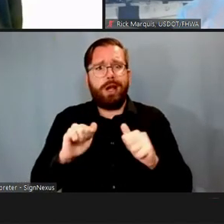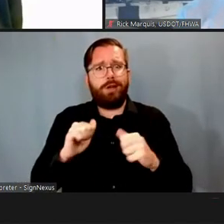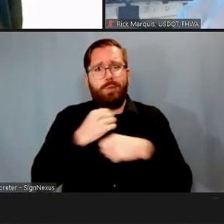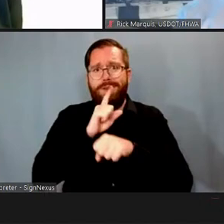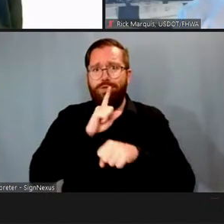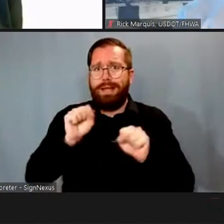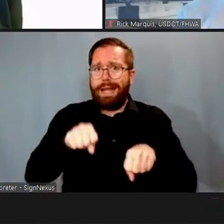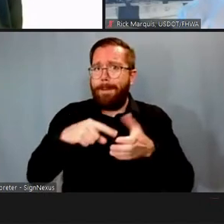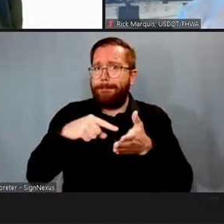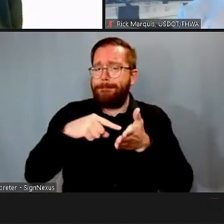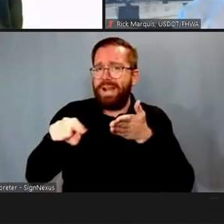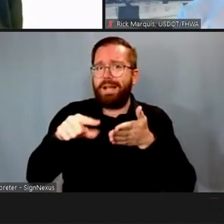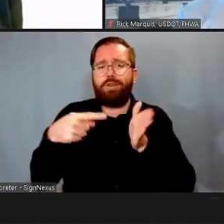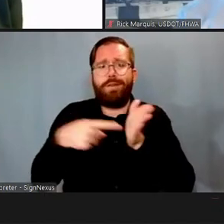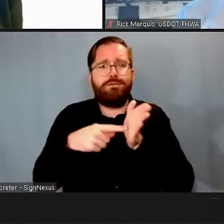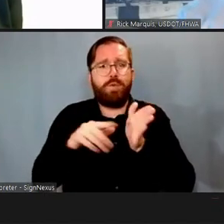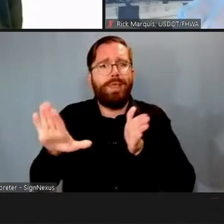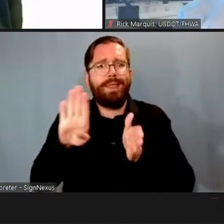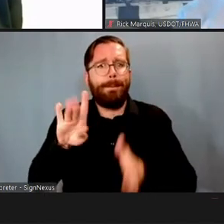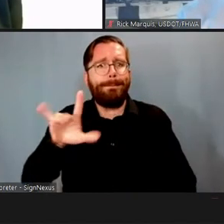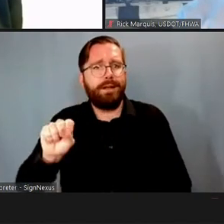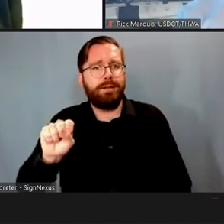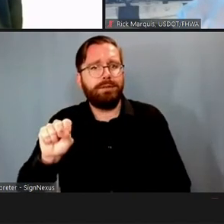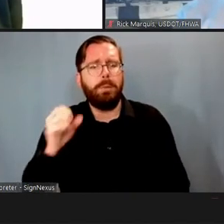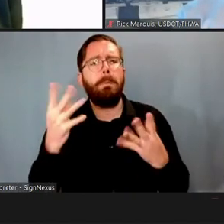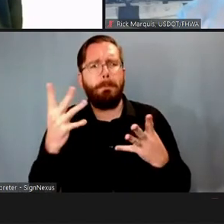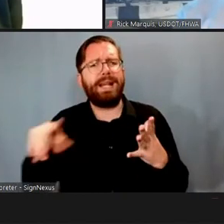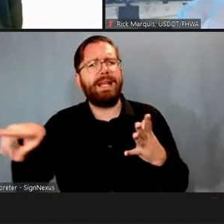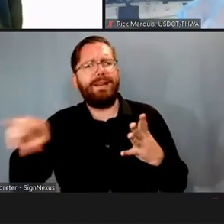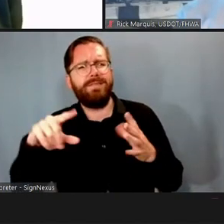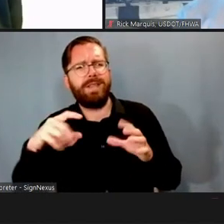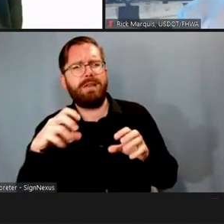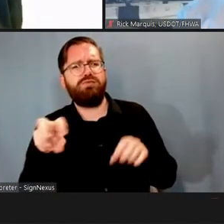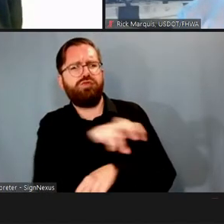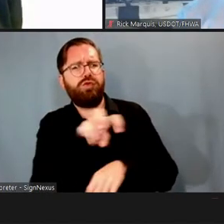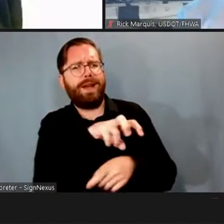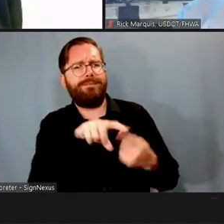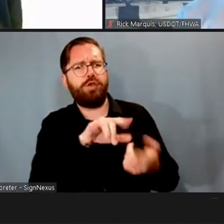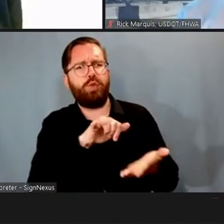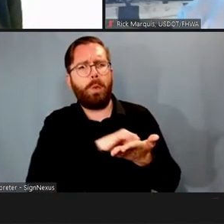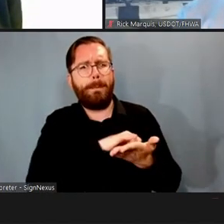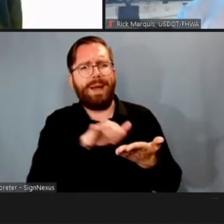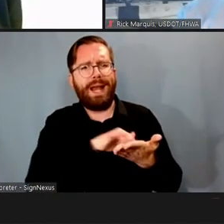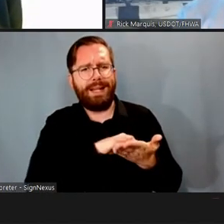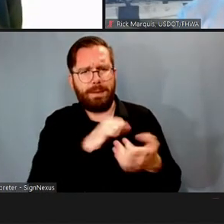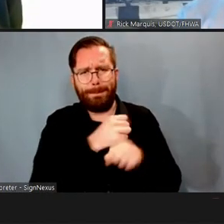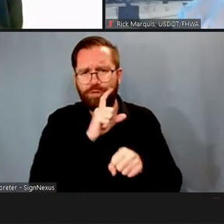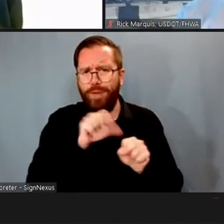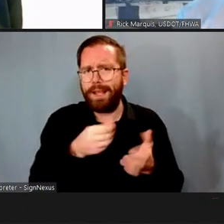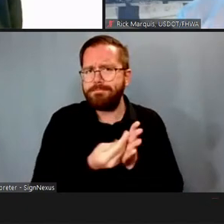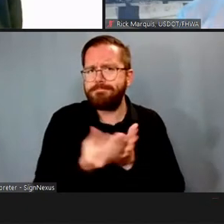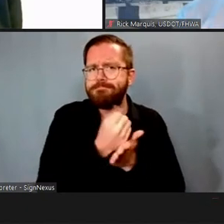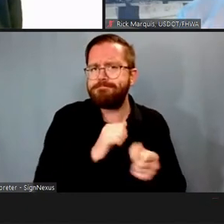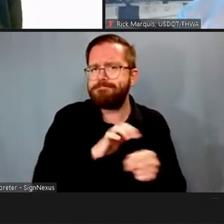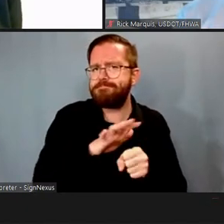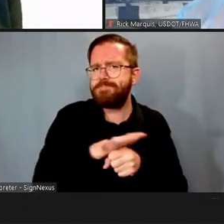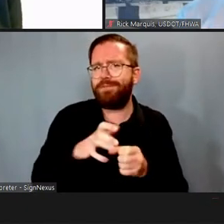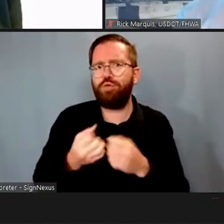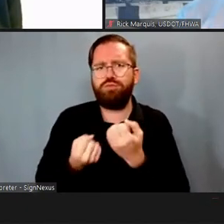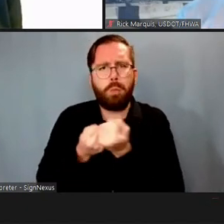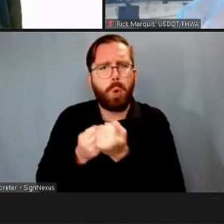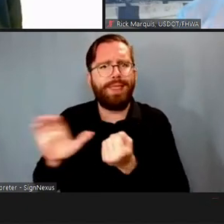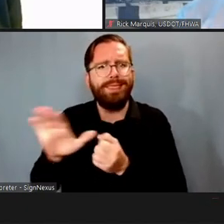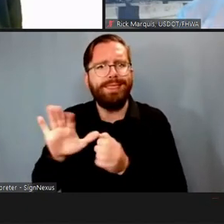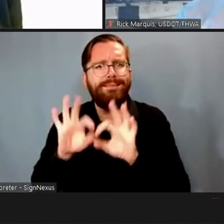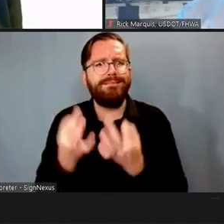travel into manhattan for medical care have you lost sight that we are in very tough economic times and just coming out of a pandemic